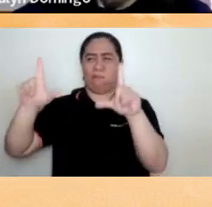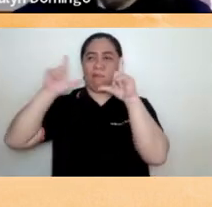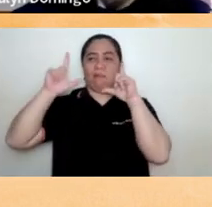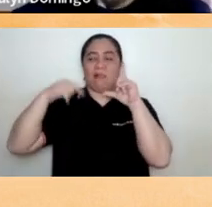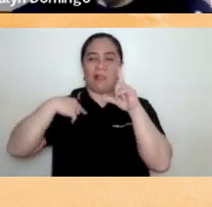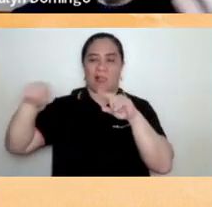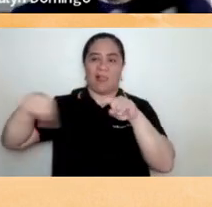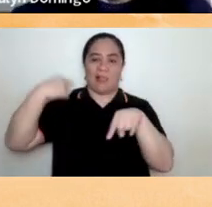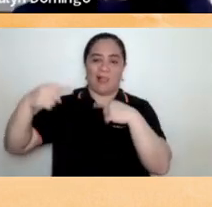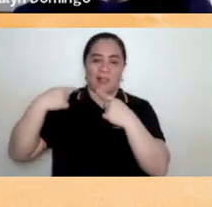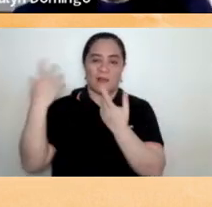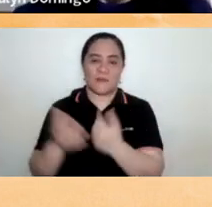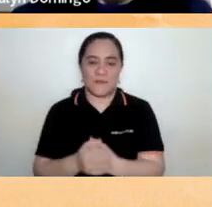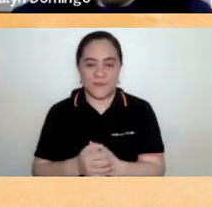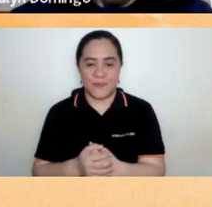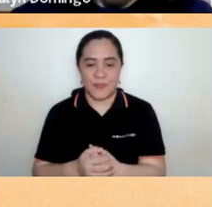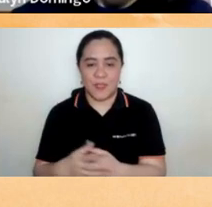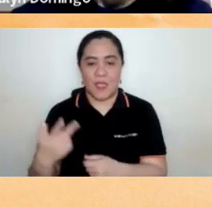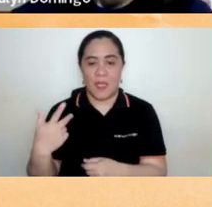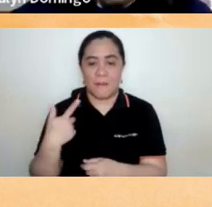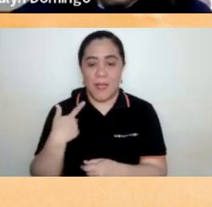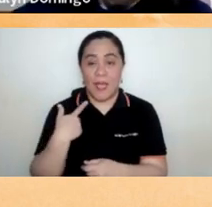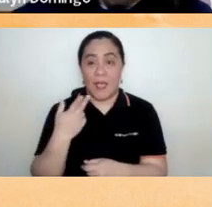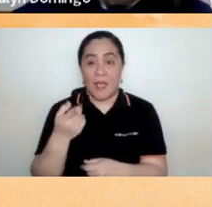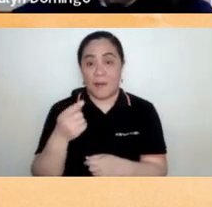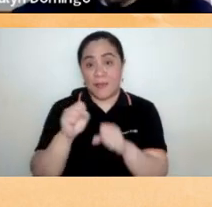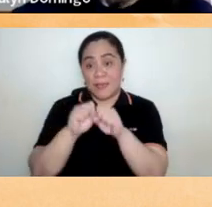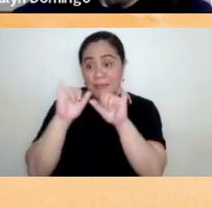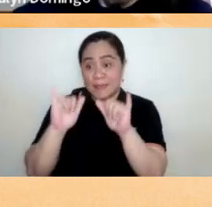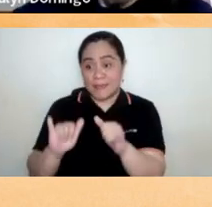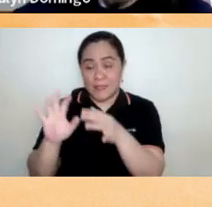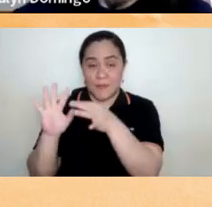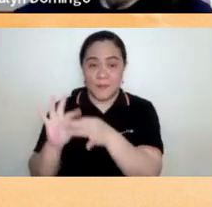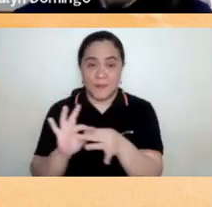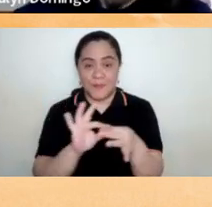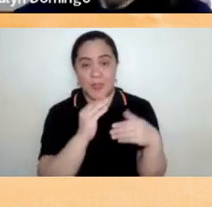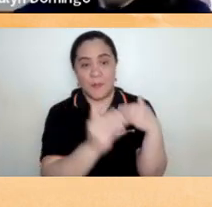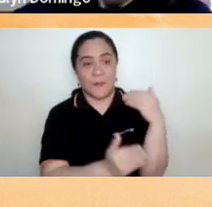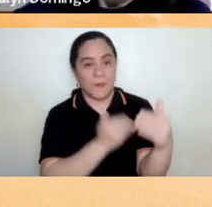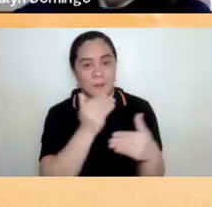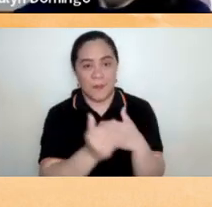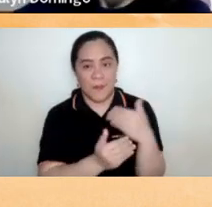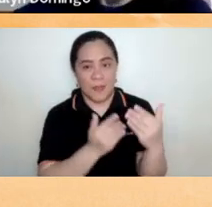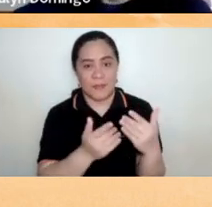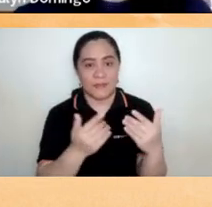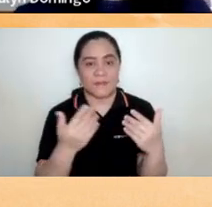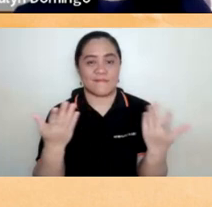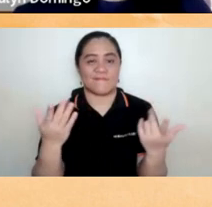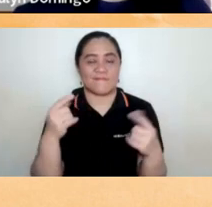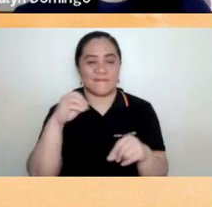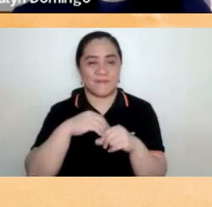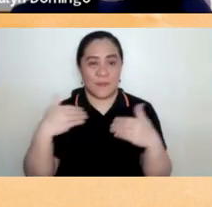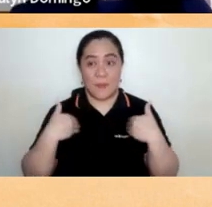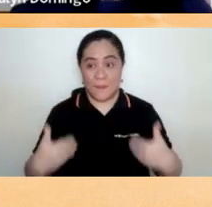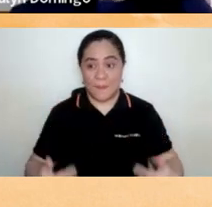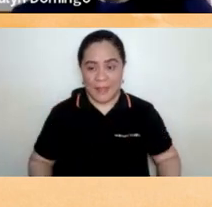sends signals to the nervous system, which in turn mobilizes energy within the body. And so the person may